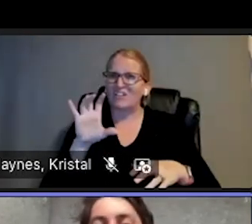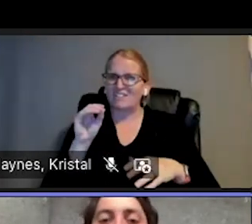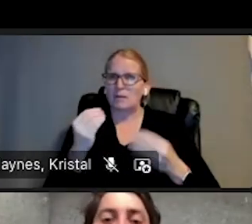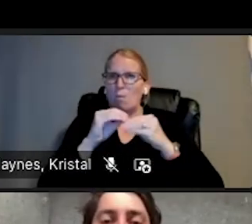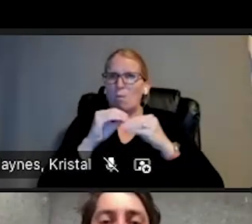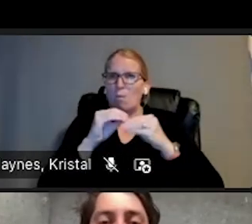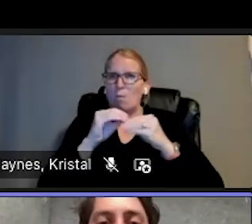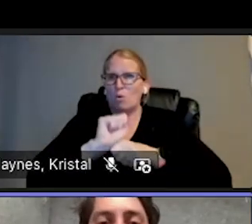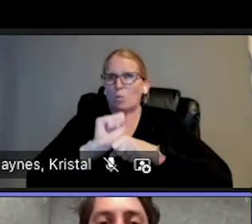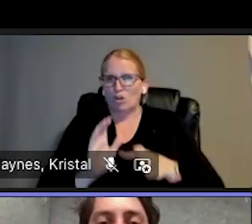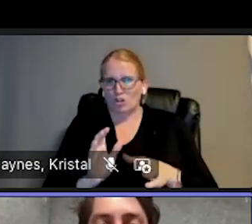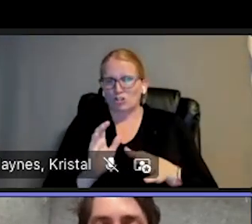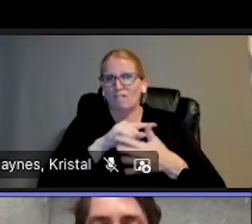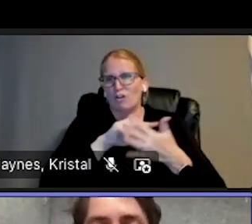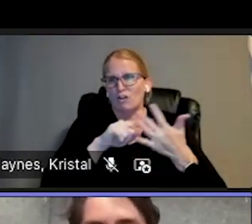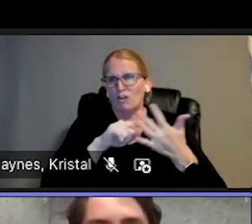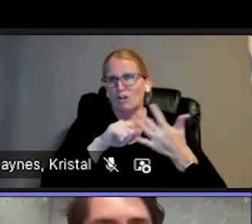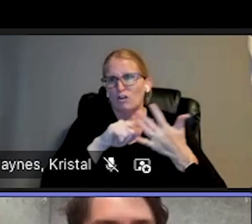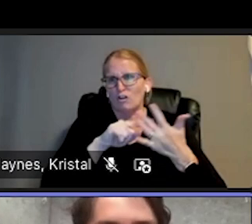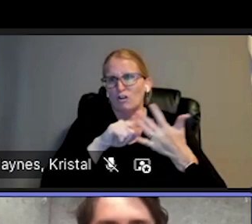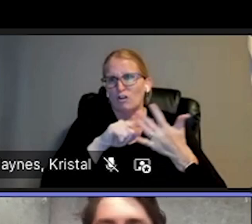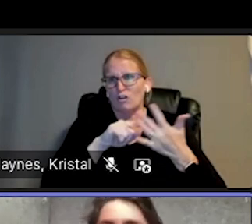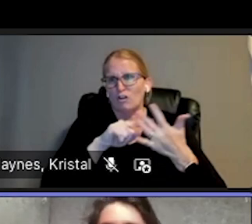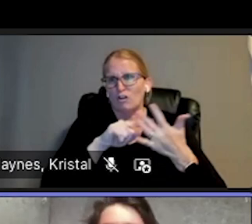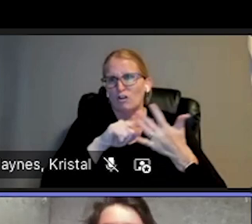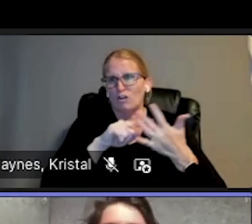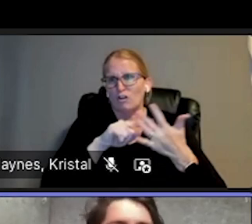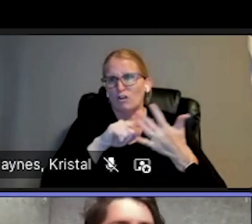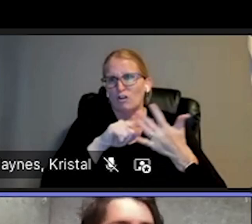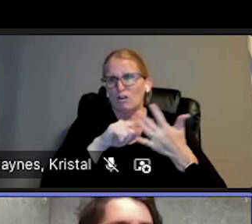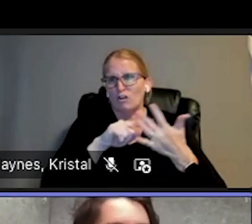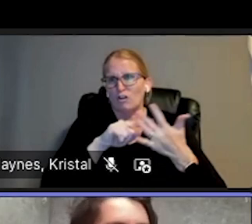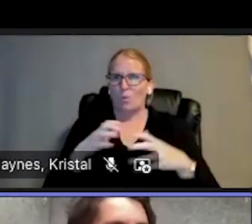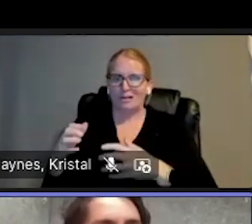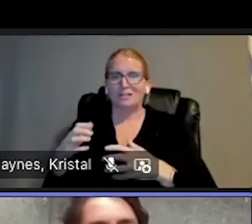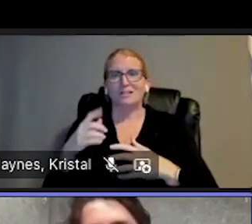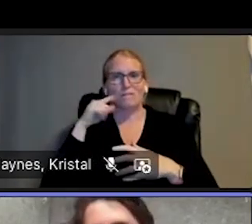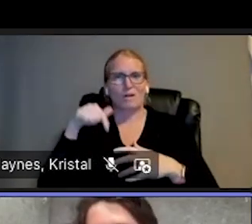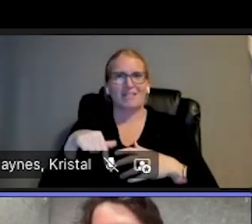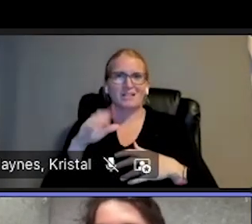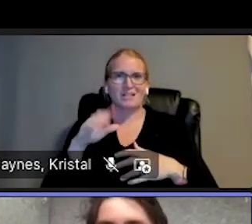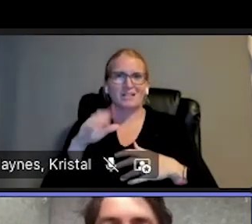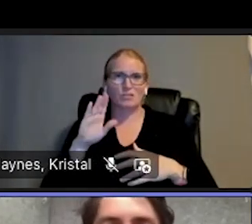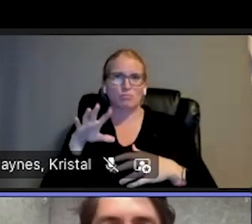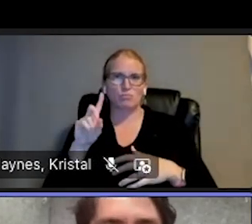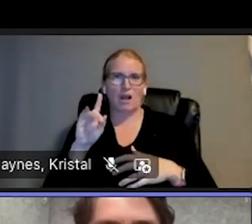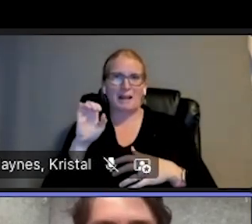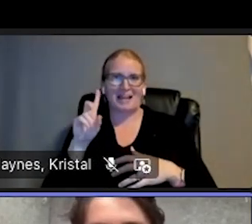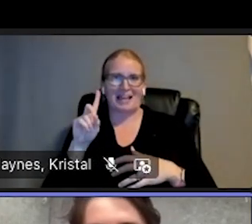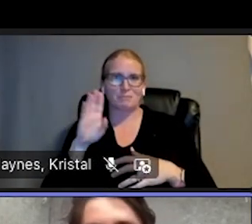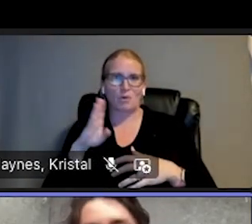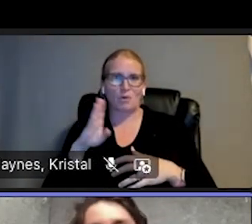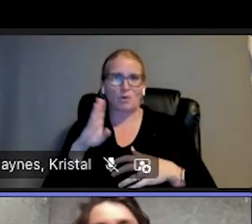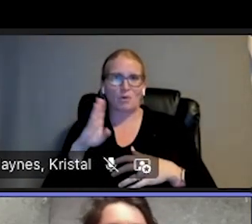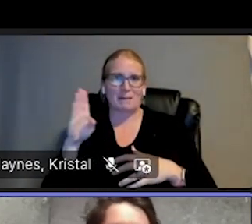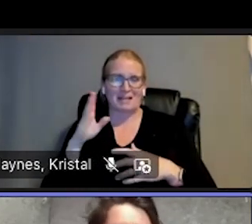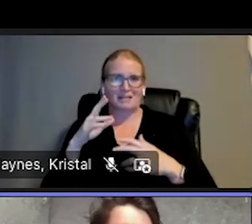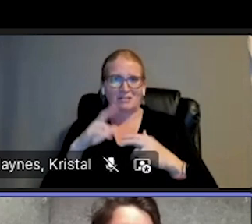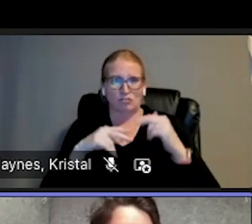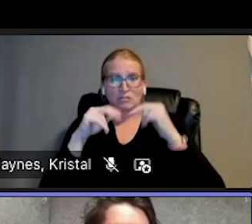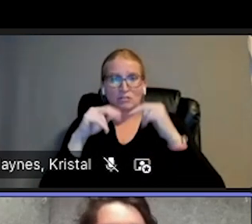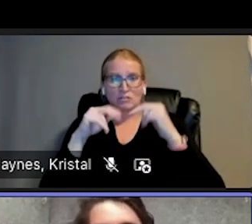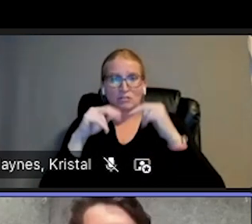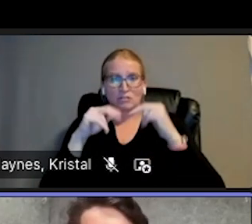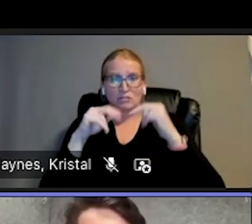construction. Another significant finding is that fiber infrastructure owners and builders were